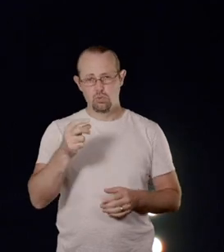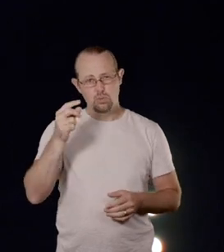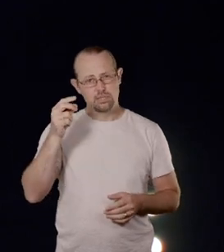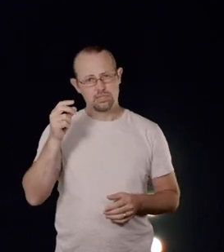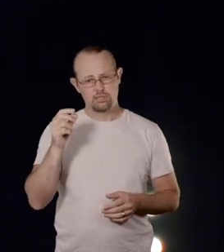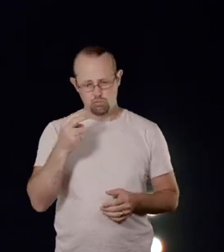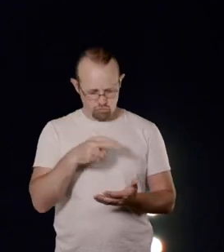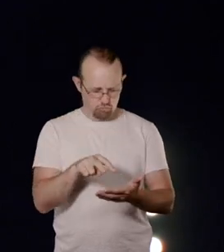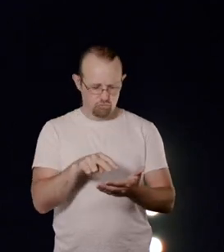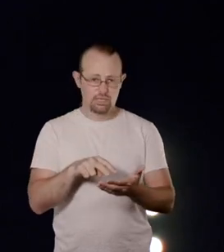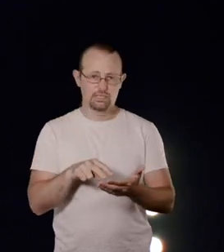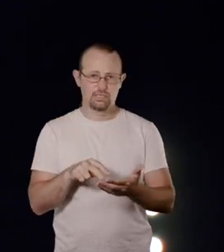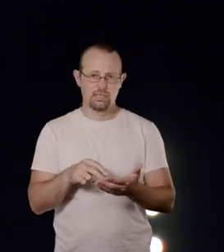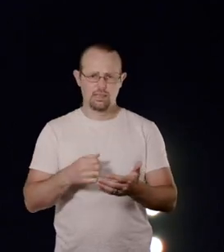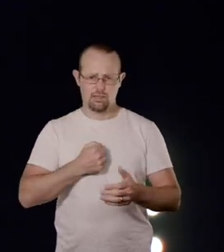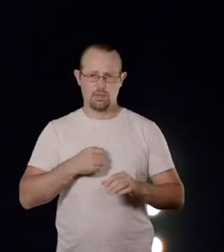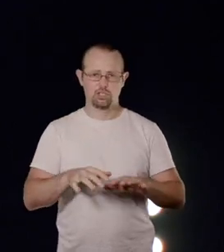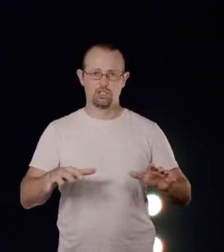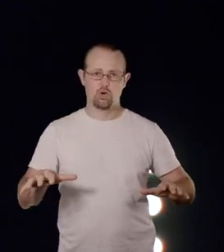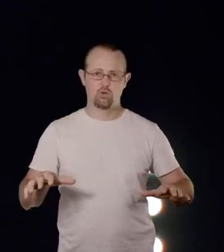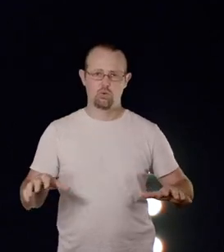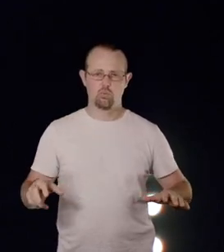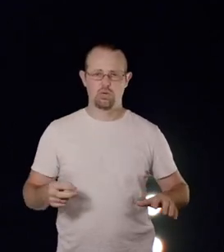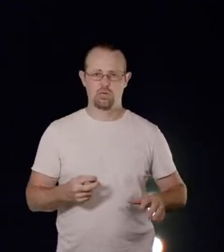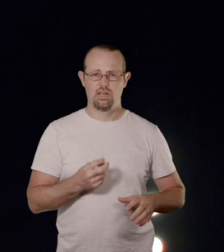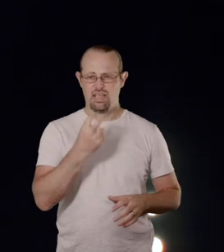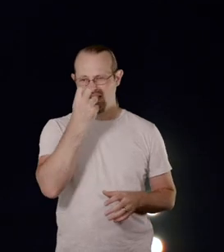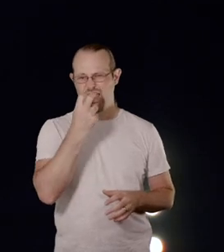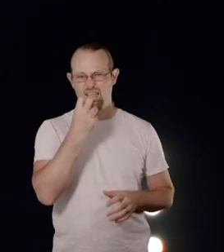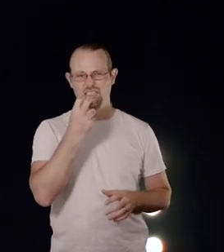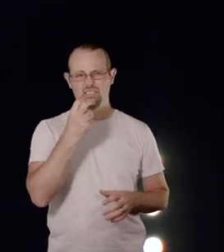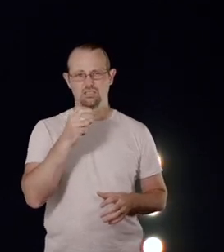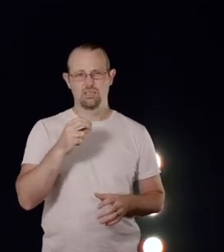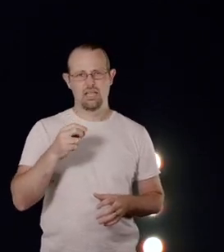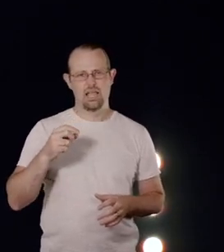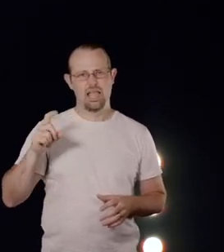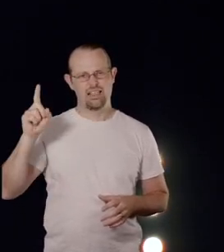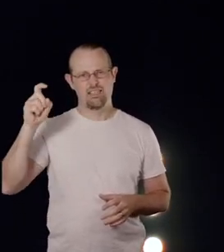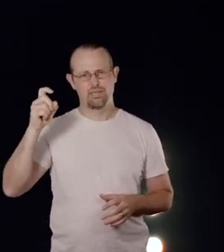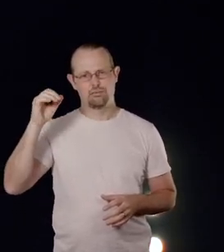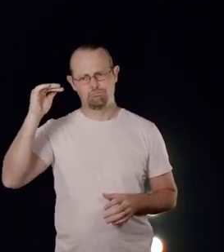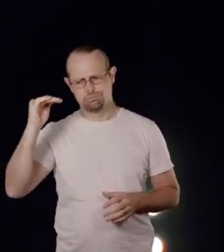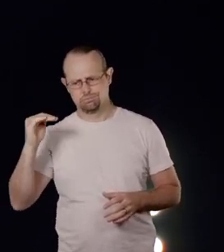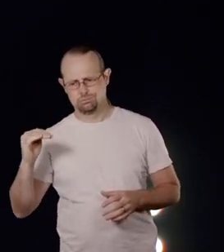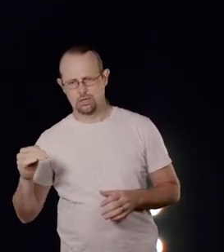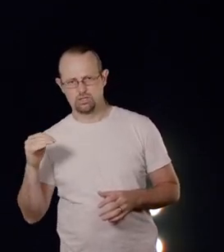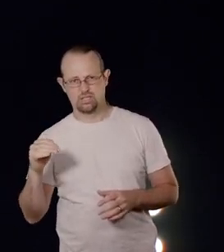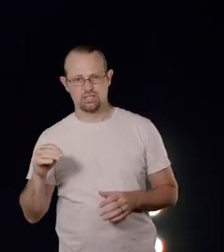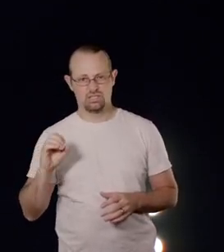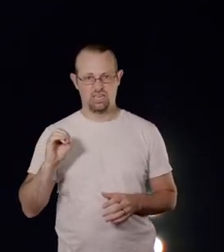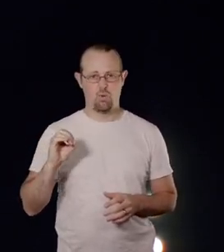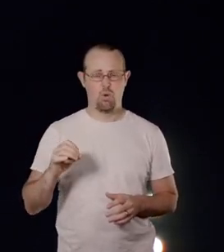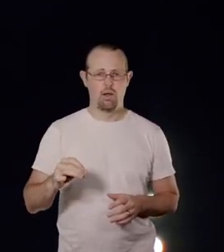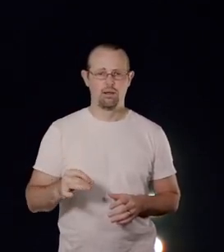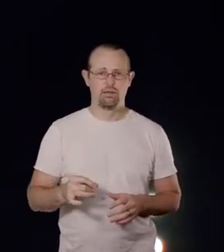to brand new. The boys, five of them, 11 years down to brand new. And you know what? I'm mindful